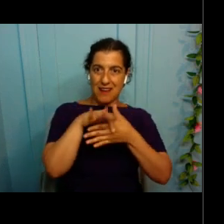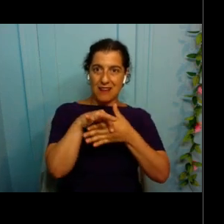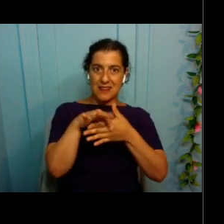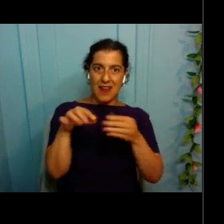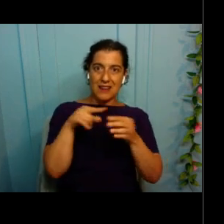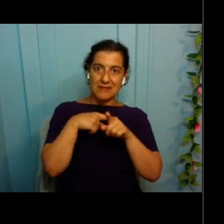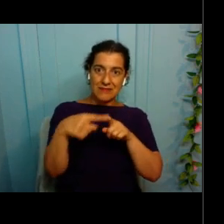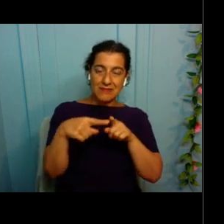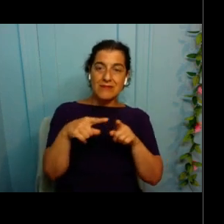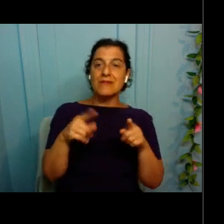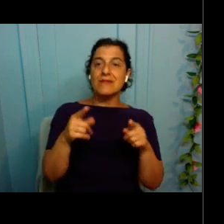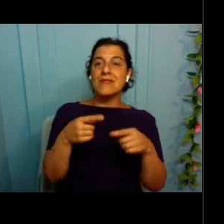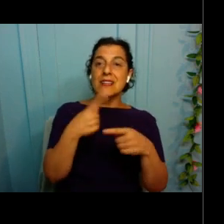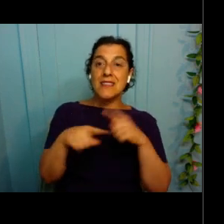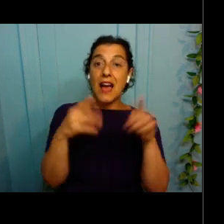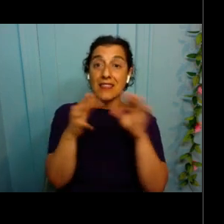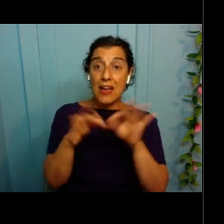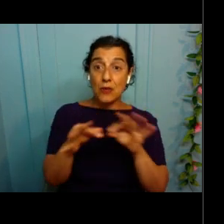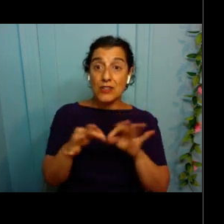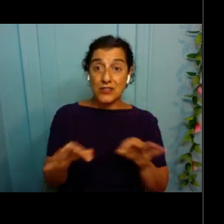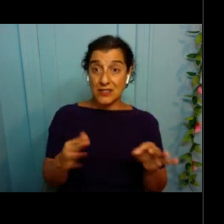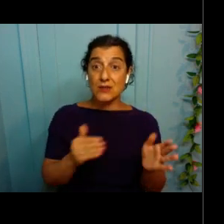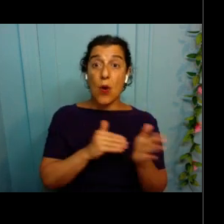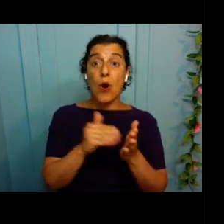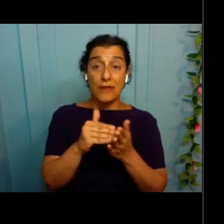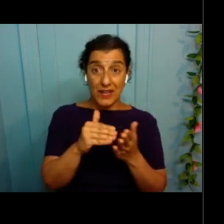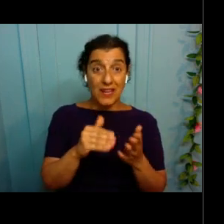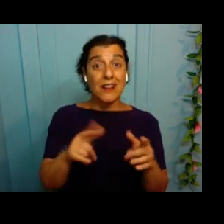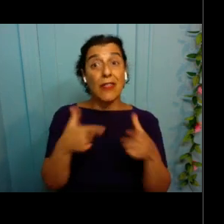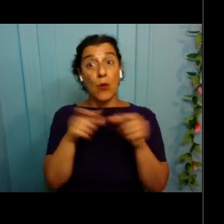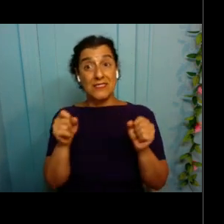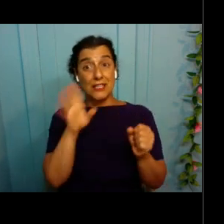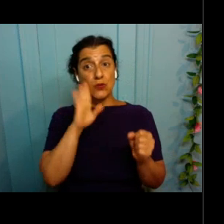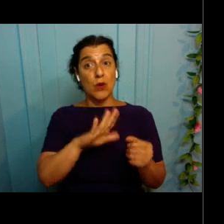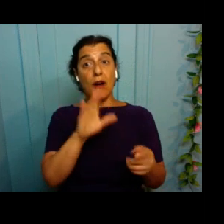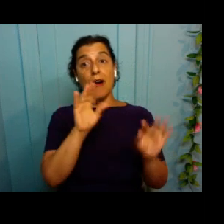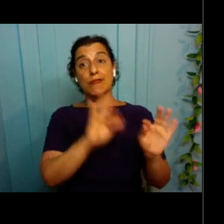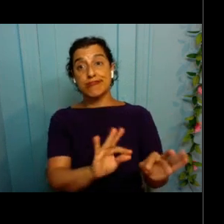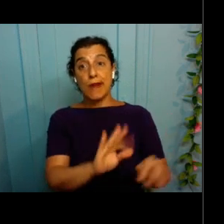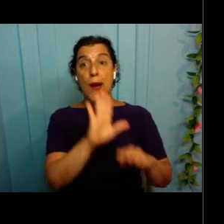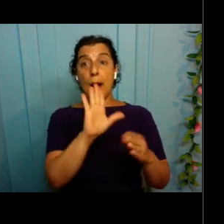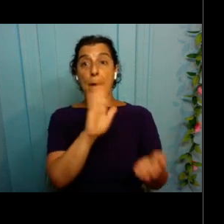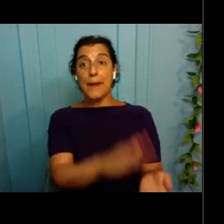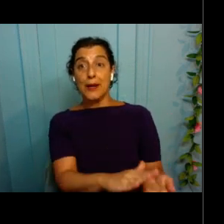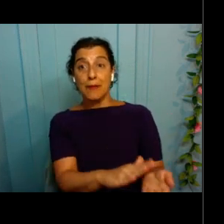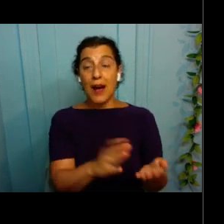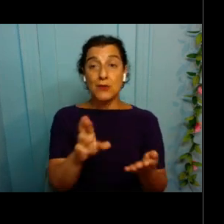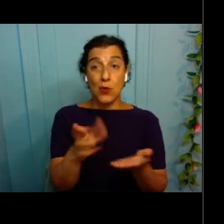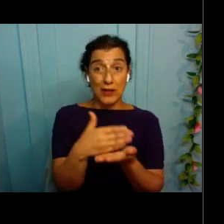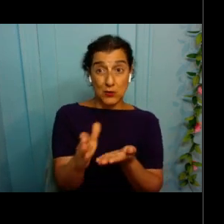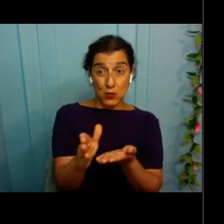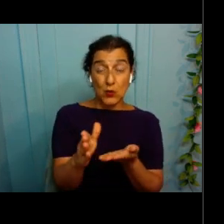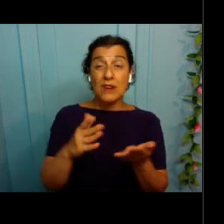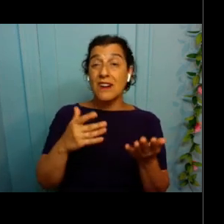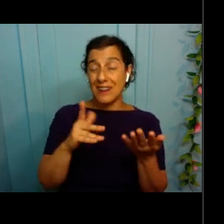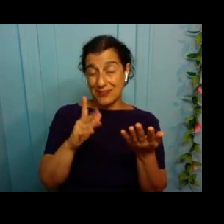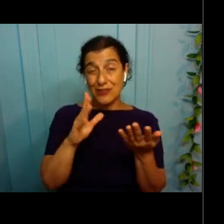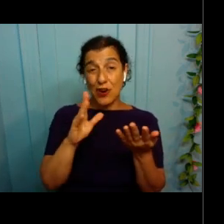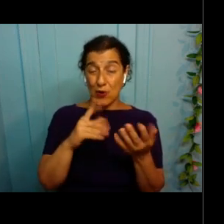how sign languages are often minimized or excluded in linguistics, so to make it clear